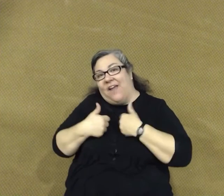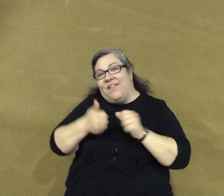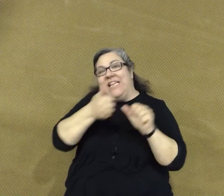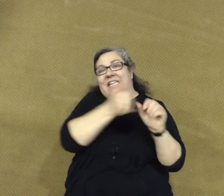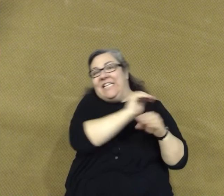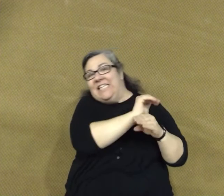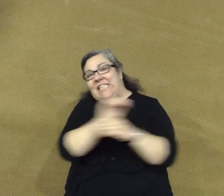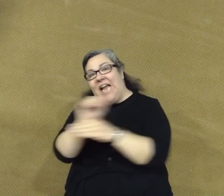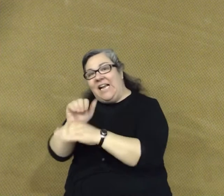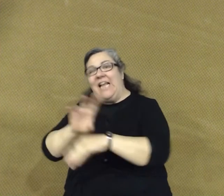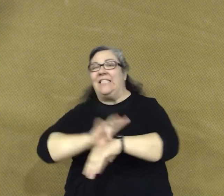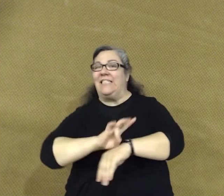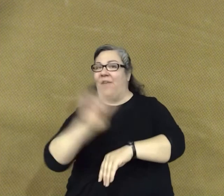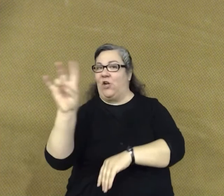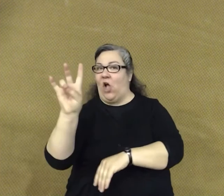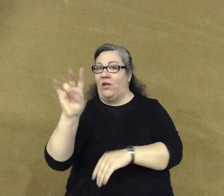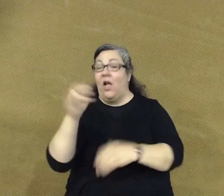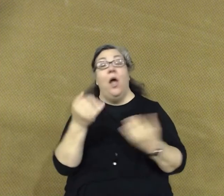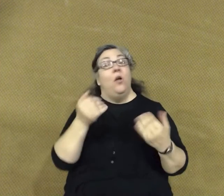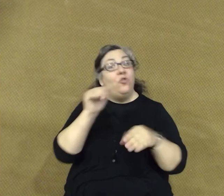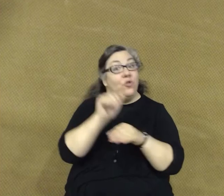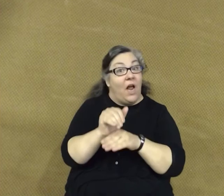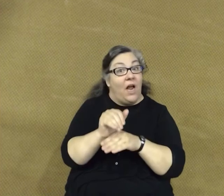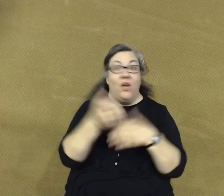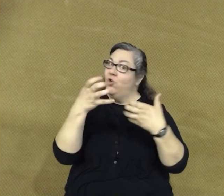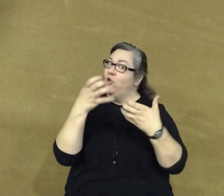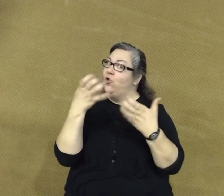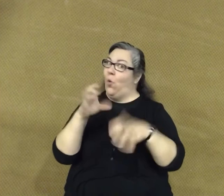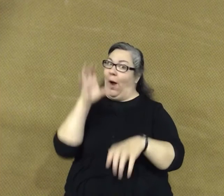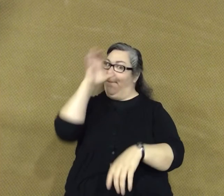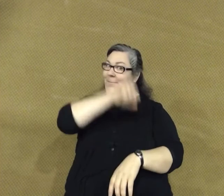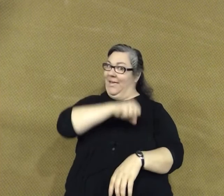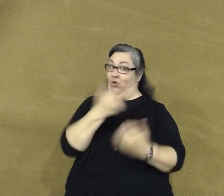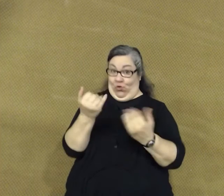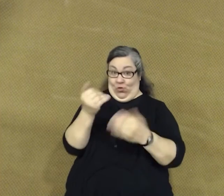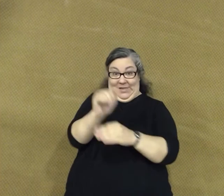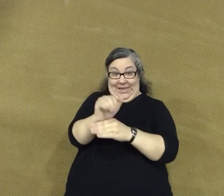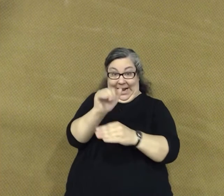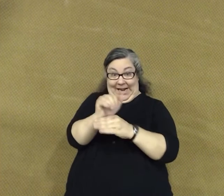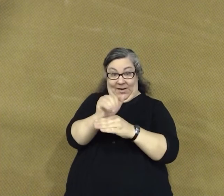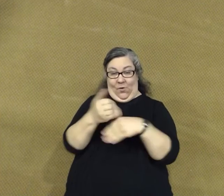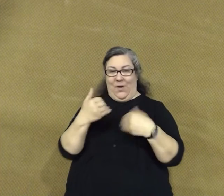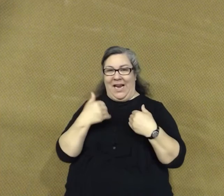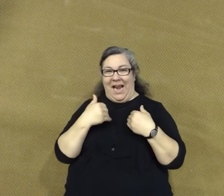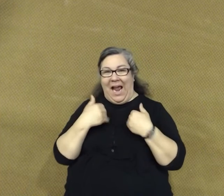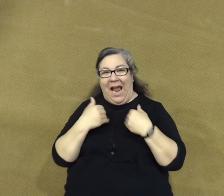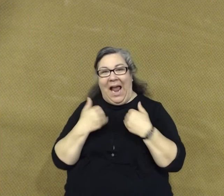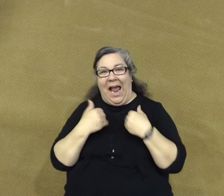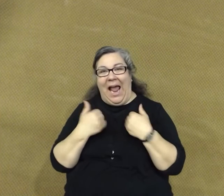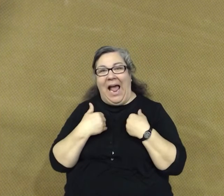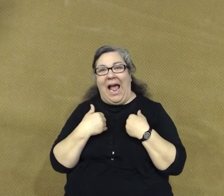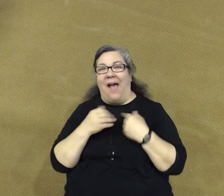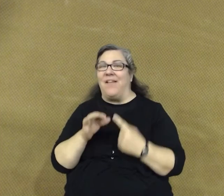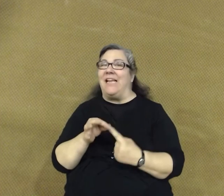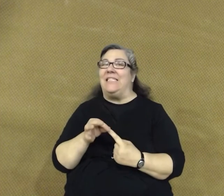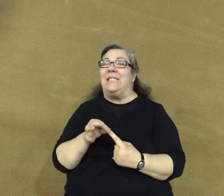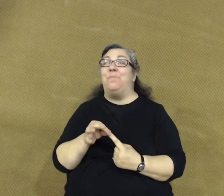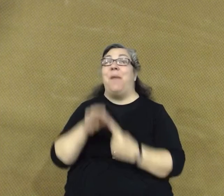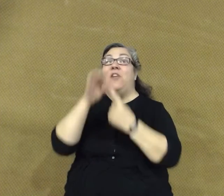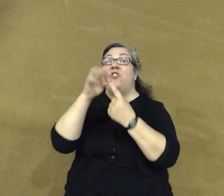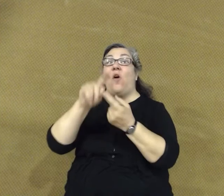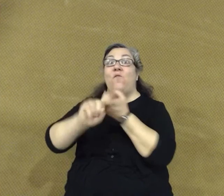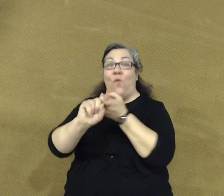And tonight, you don't want to miss, on this Mother's Day evening, we have one of our